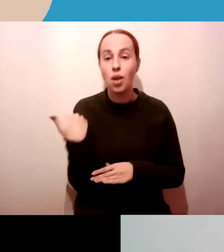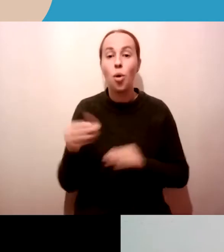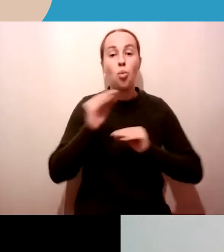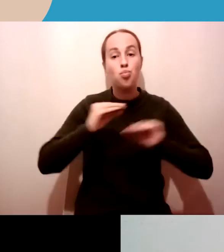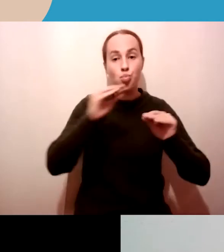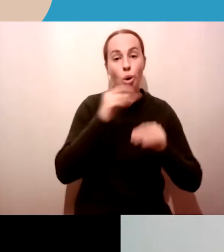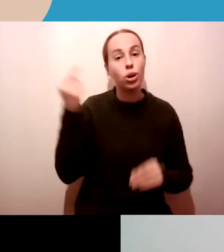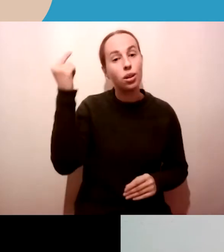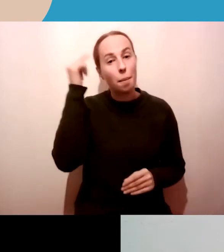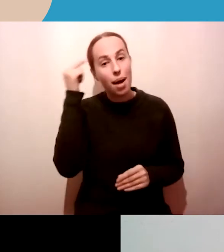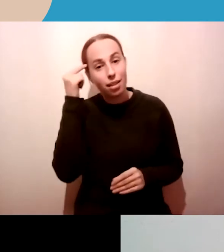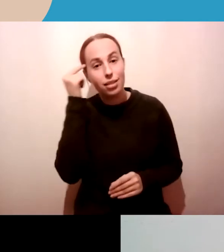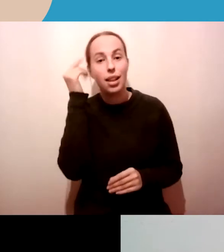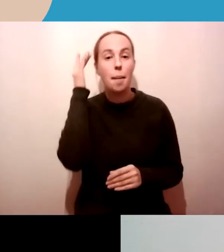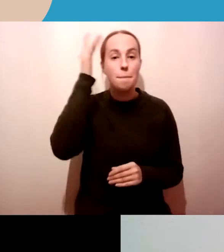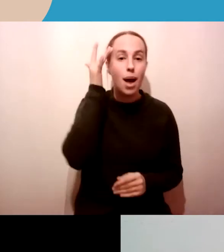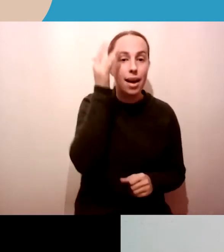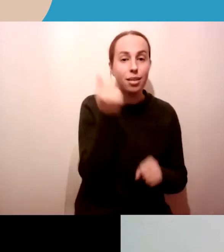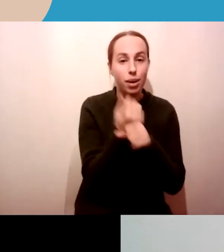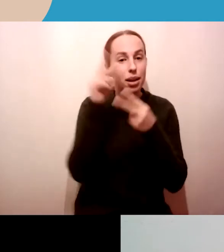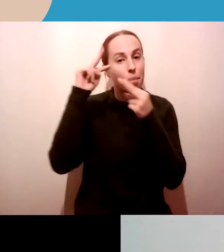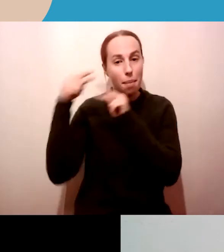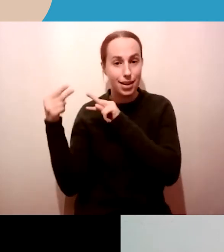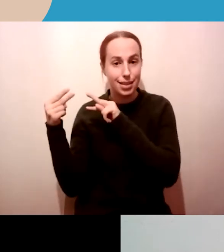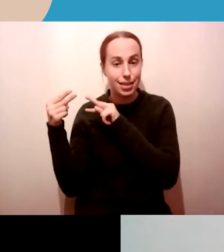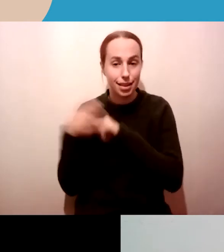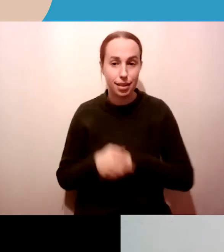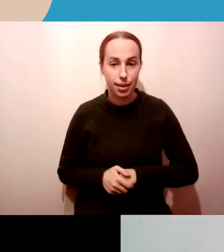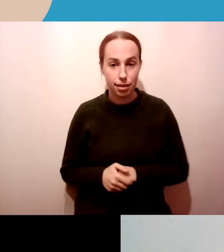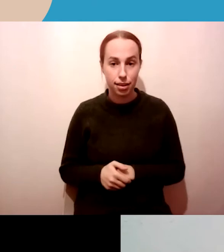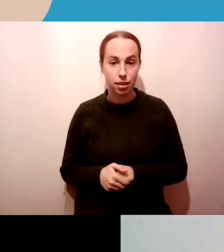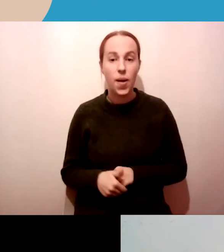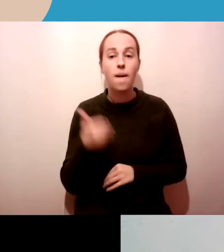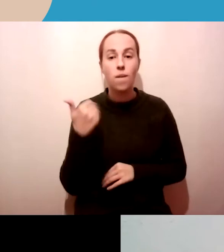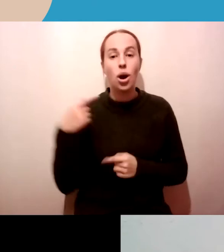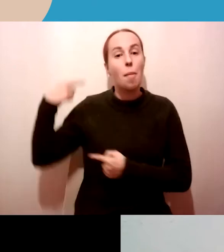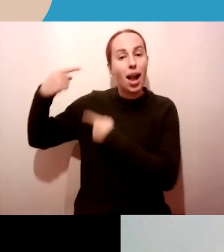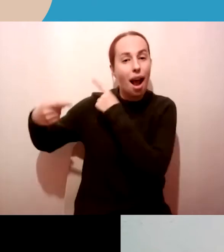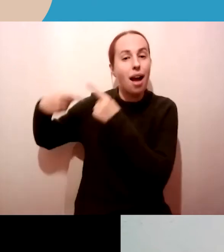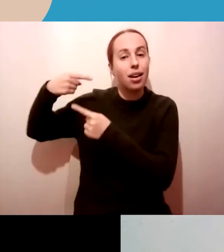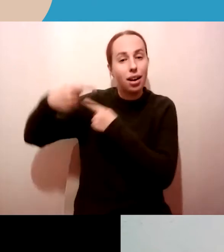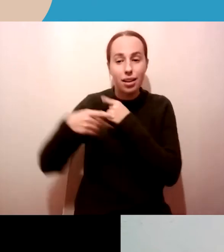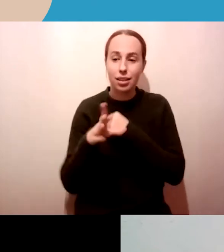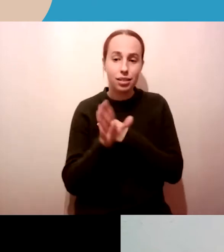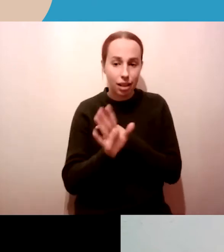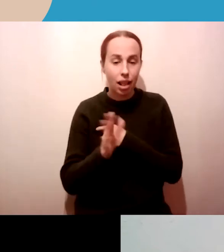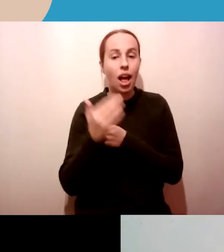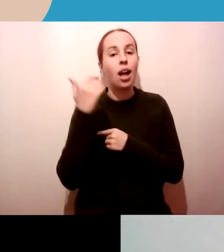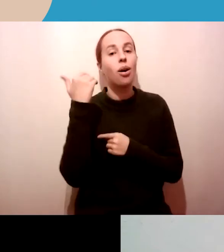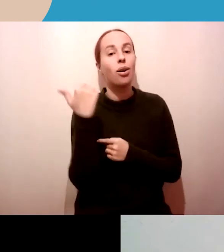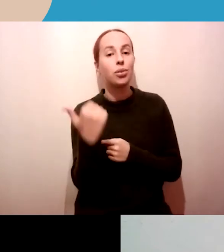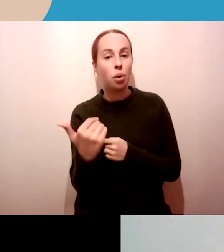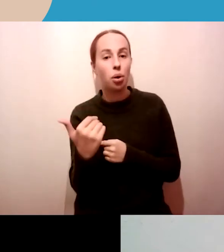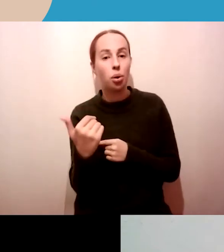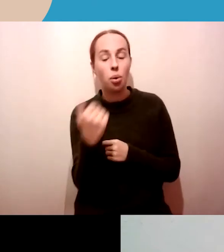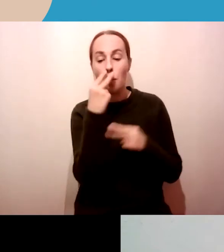little steps. A teacher's mentality also has to be changed. Well, I don't like saying that this